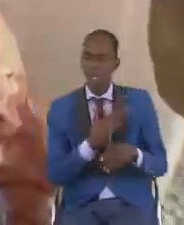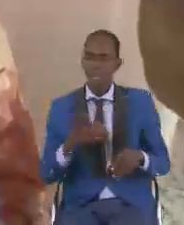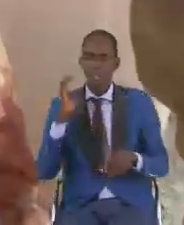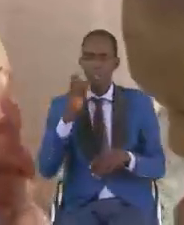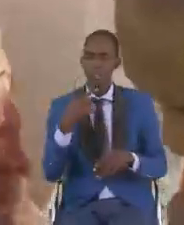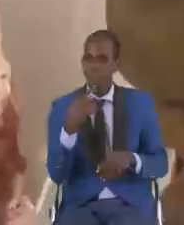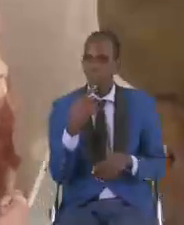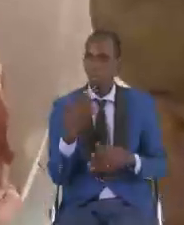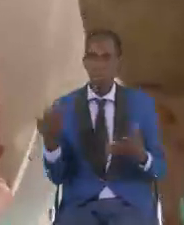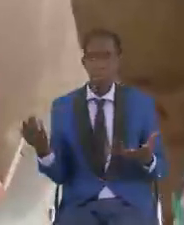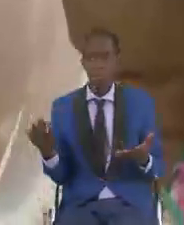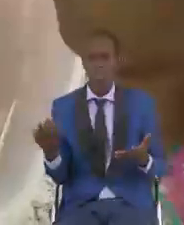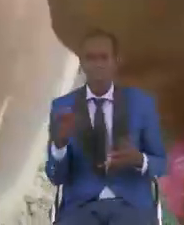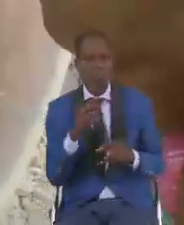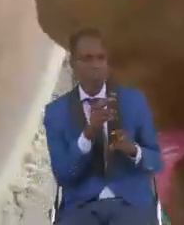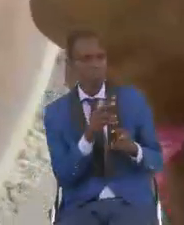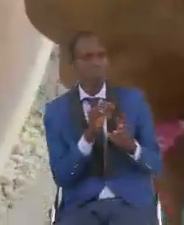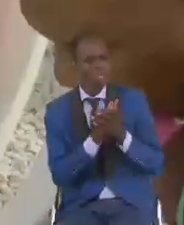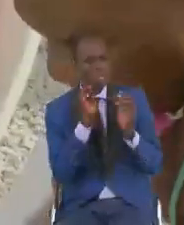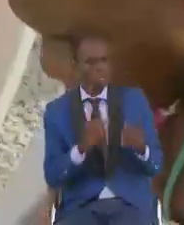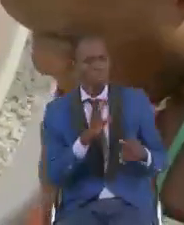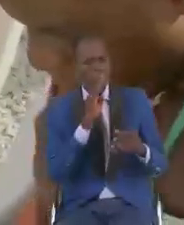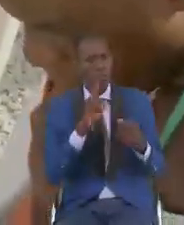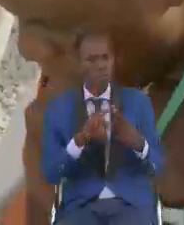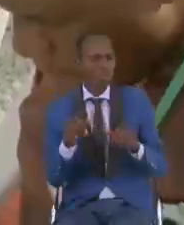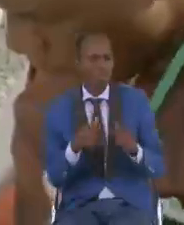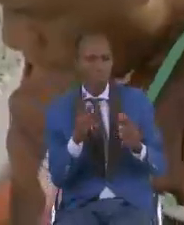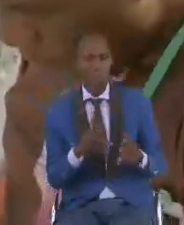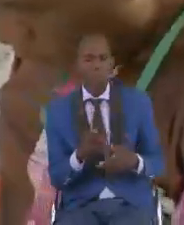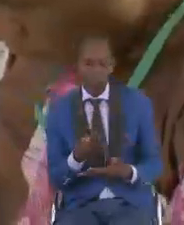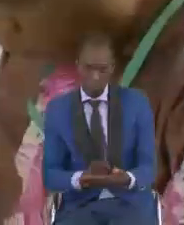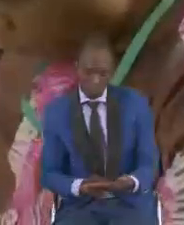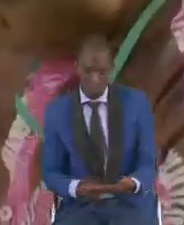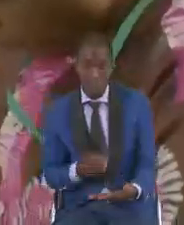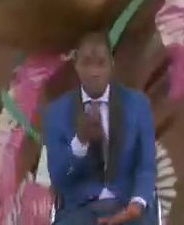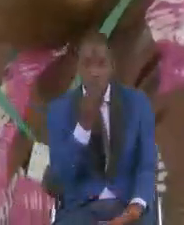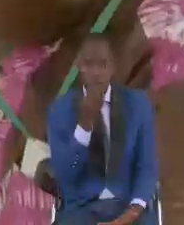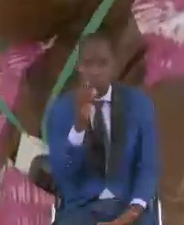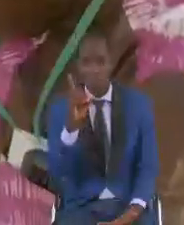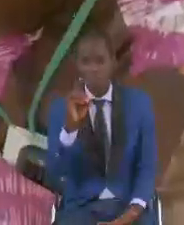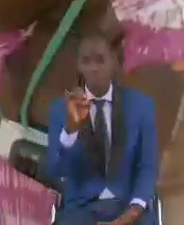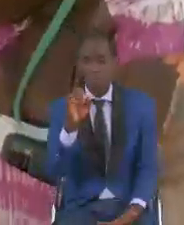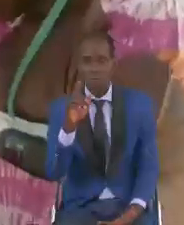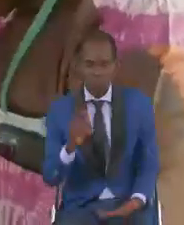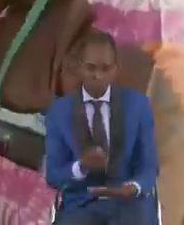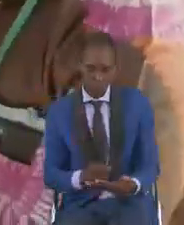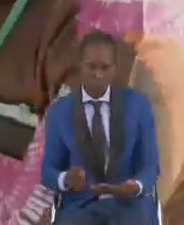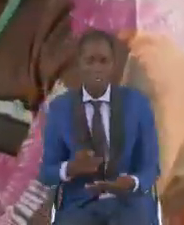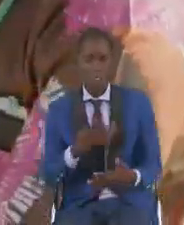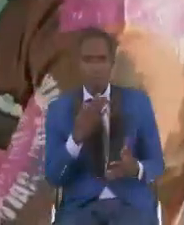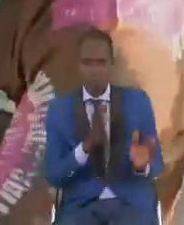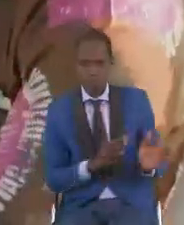that can happen to anybody. And then you copy that down, diet, and then the regulation of life and